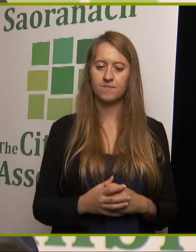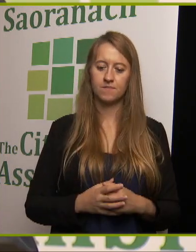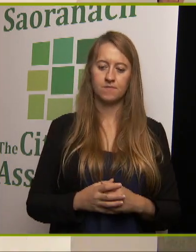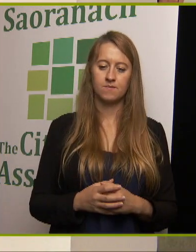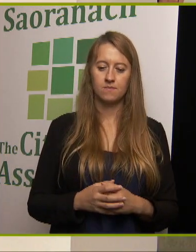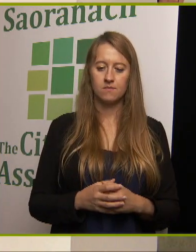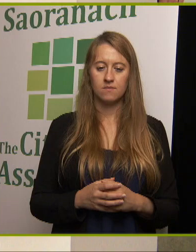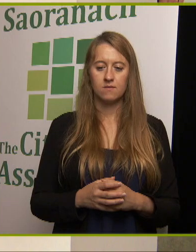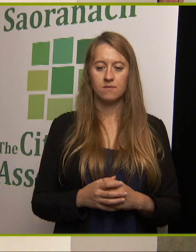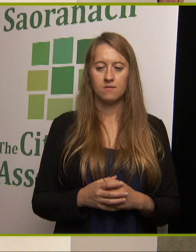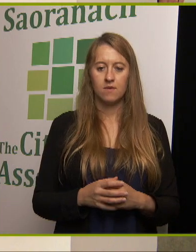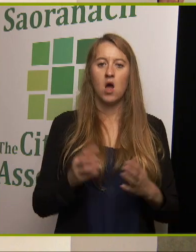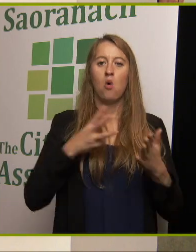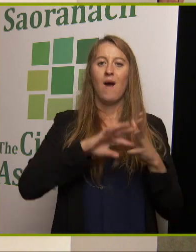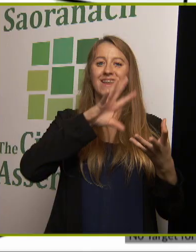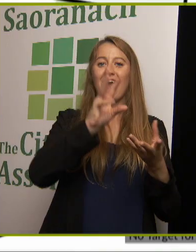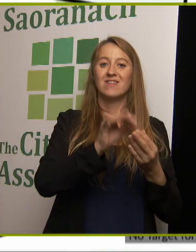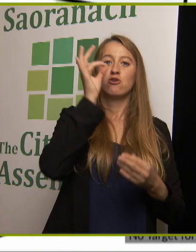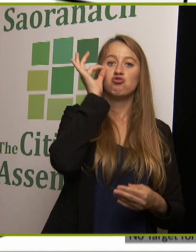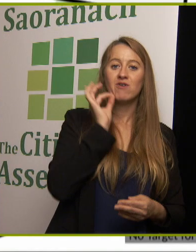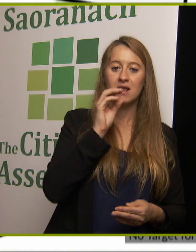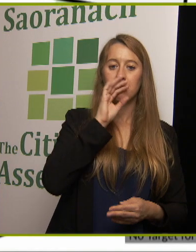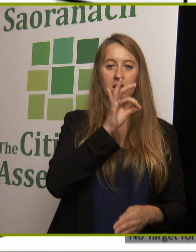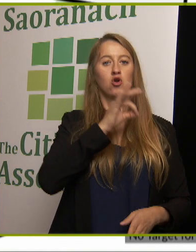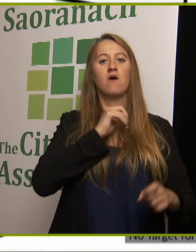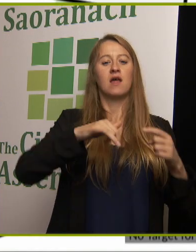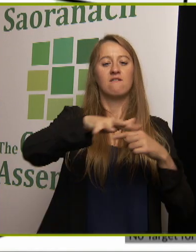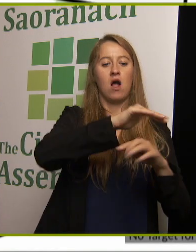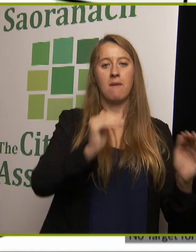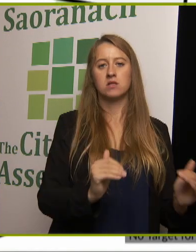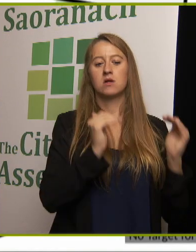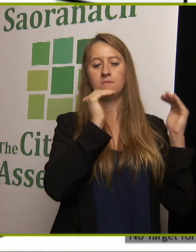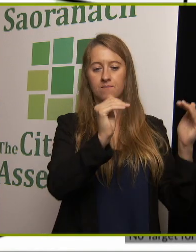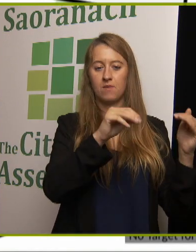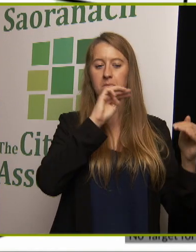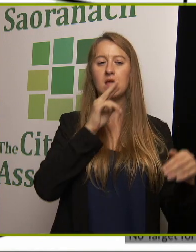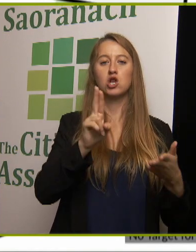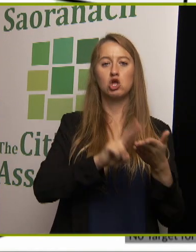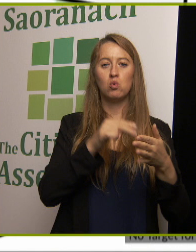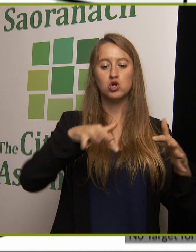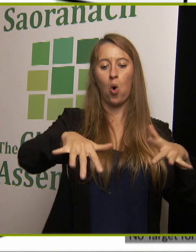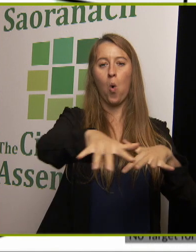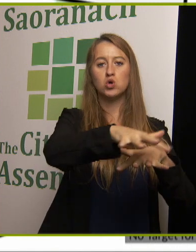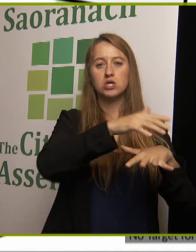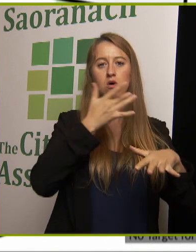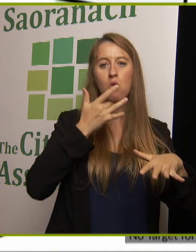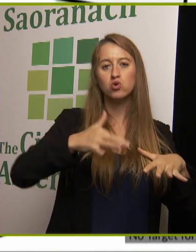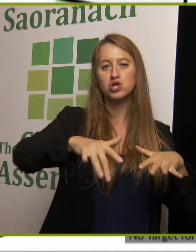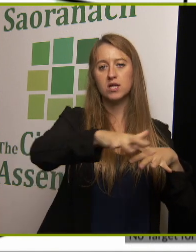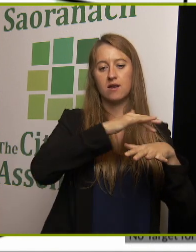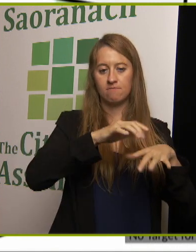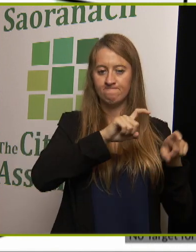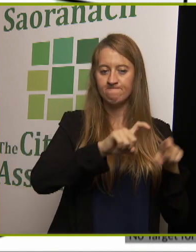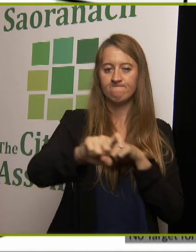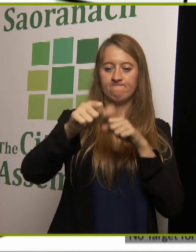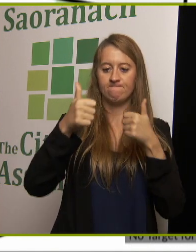when everything is green, we call it good environmental status. It means we're using the ocean sustainably. Okay, so this pizza slice, if you take nothing else